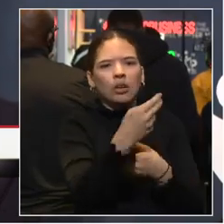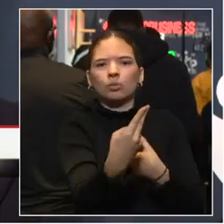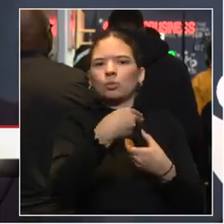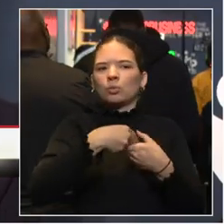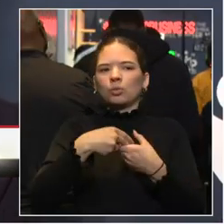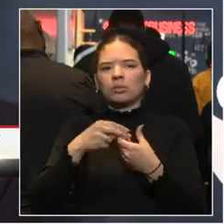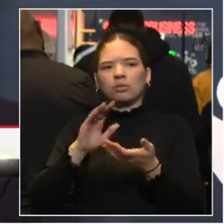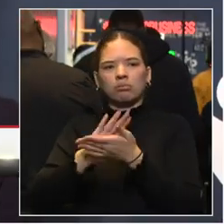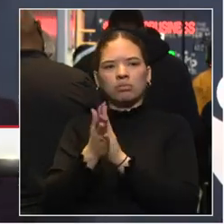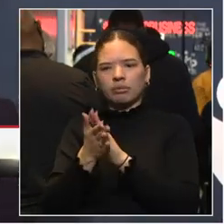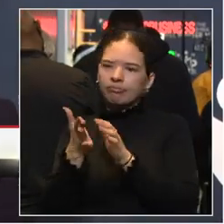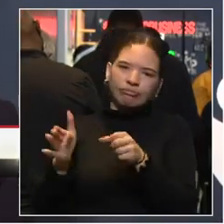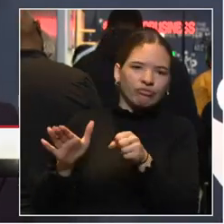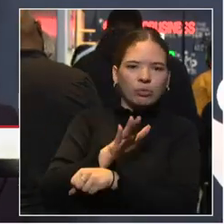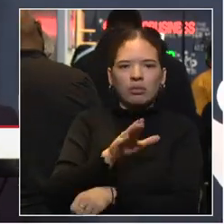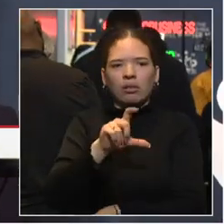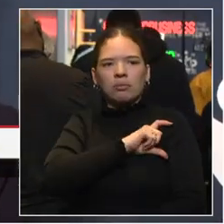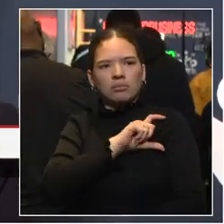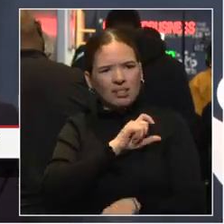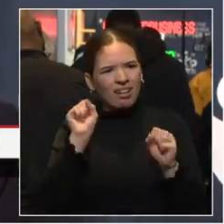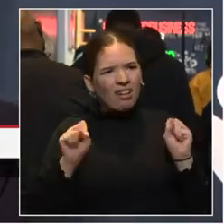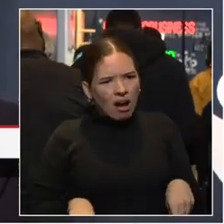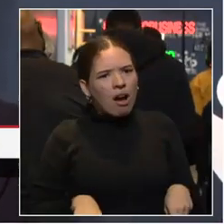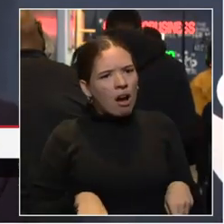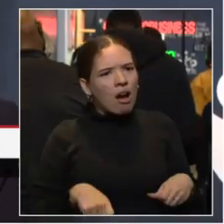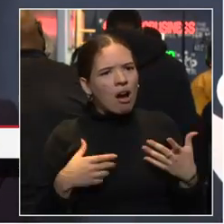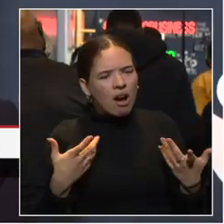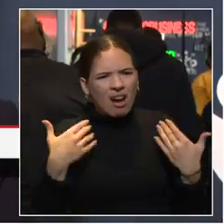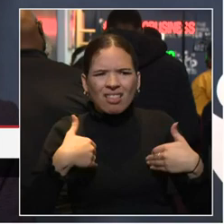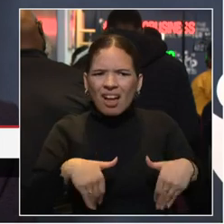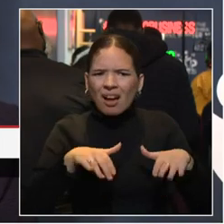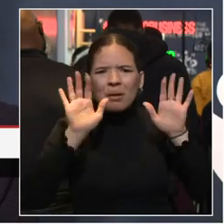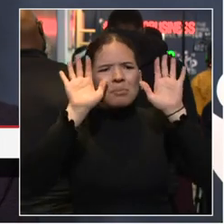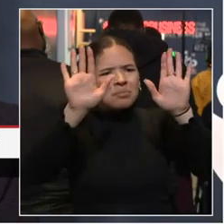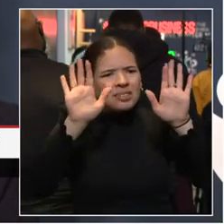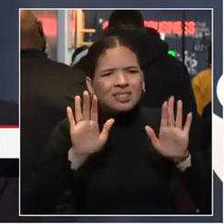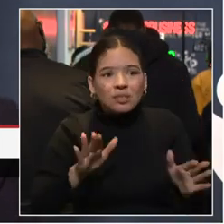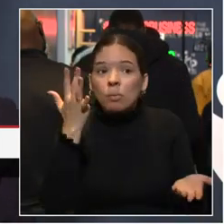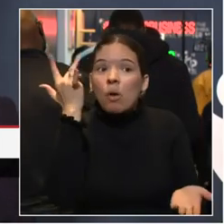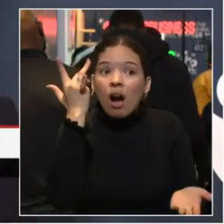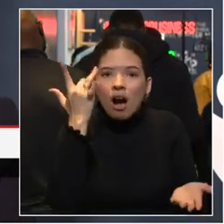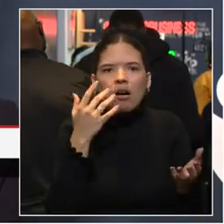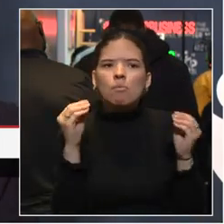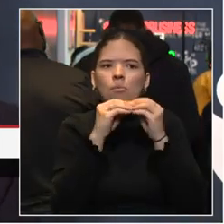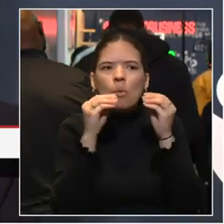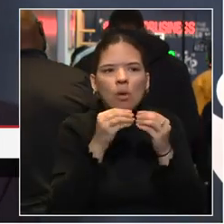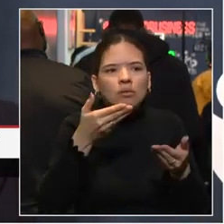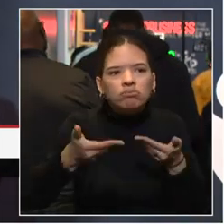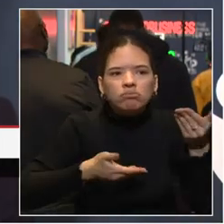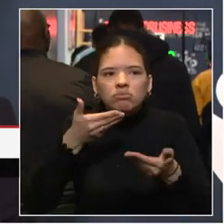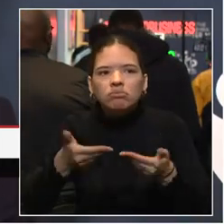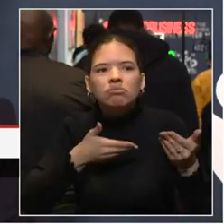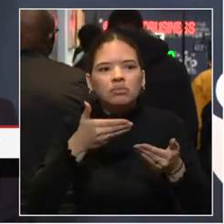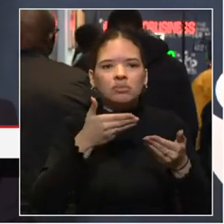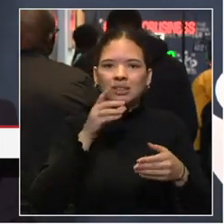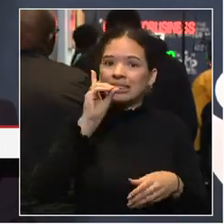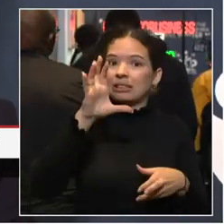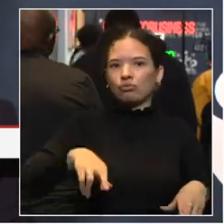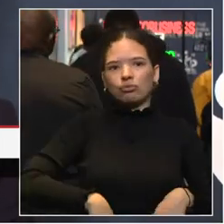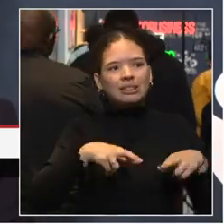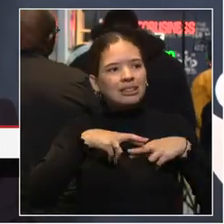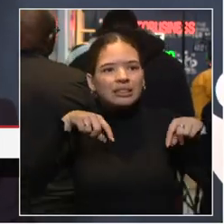that program because it's allowing us to hire more DC residents and more women. And we know